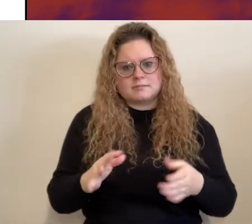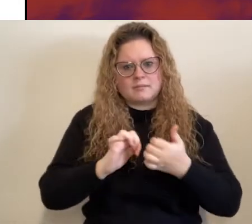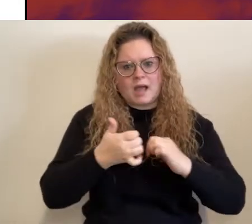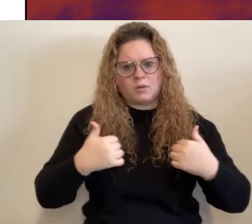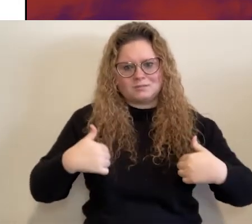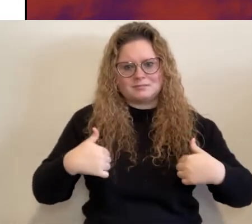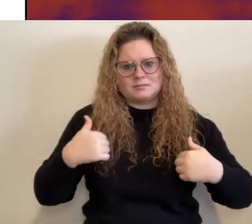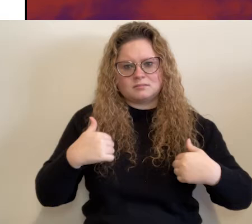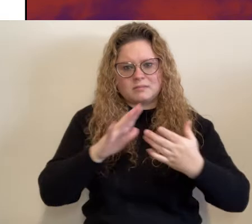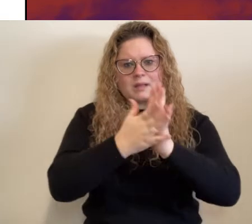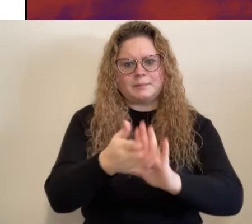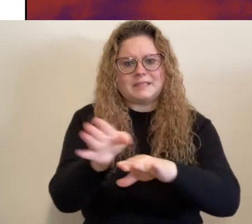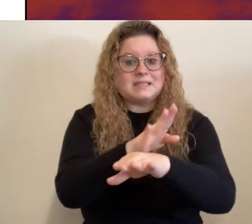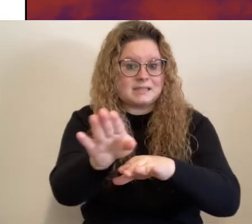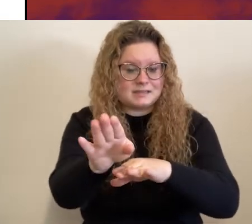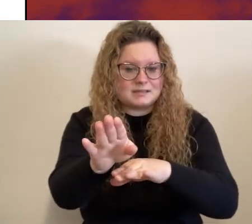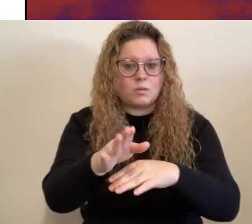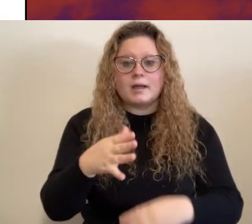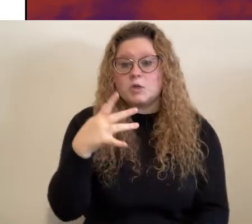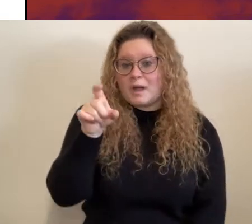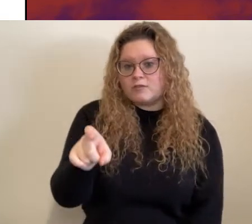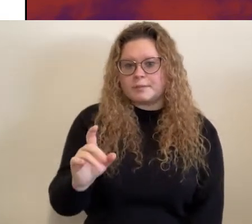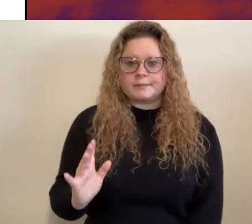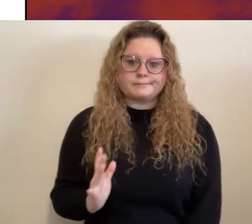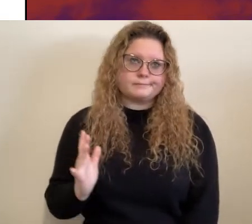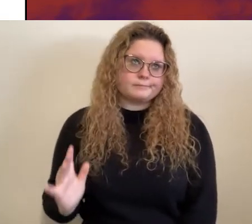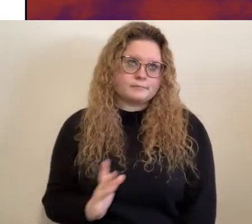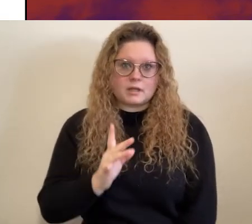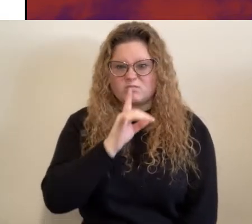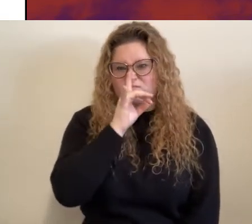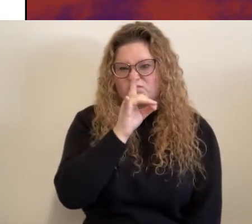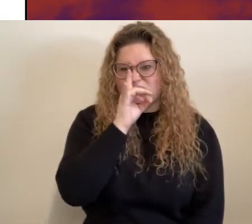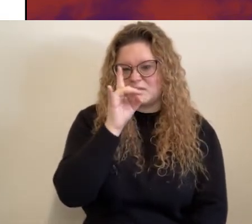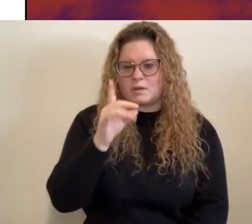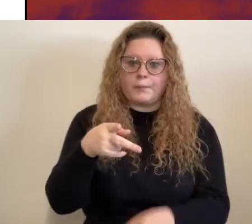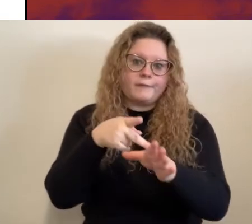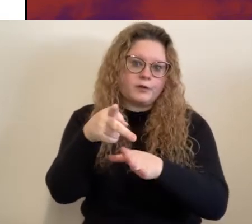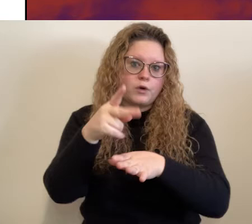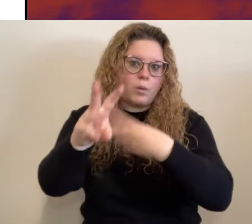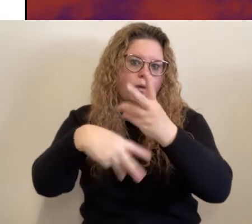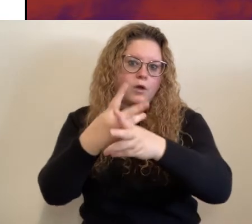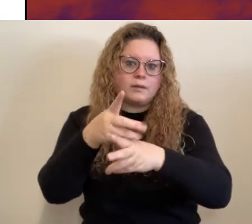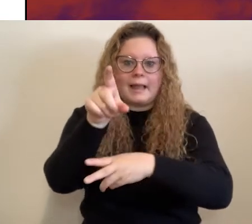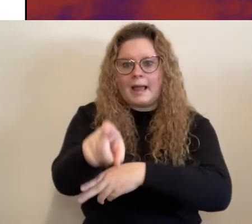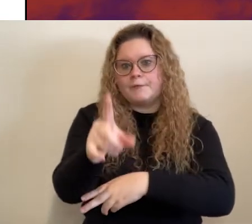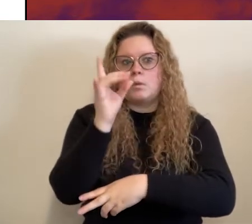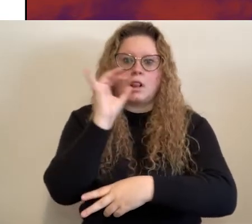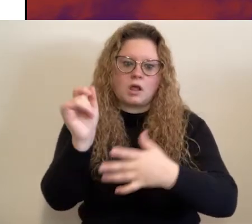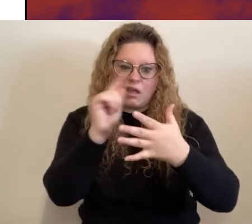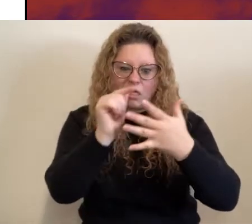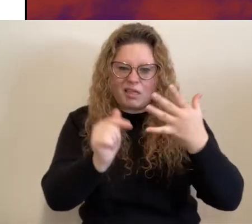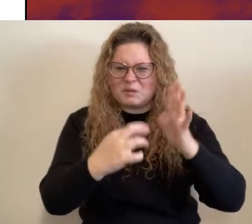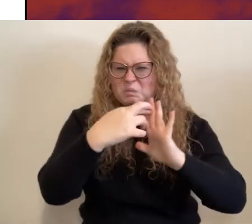of you must be so professional in the professional world and you need to look like this. And but the thing is